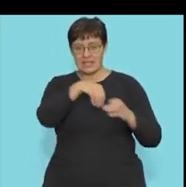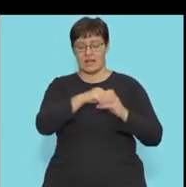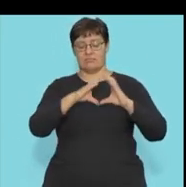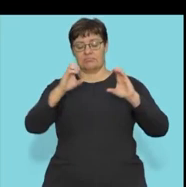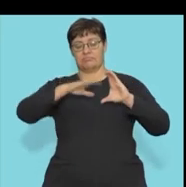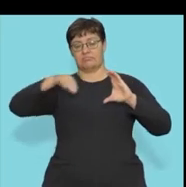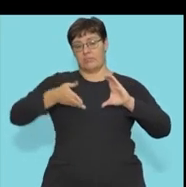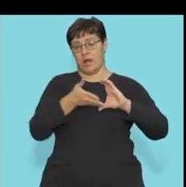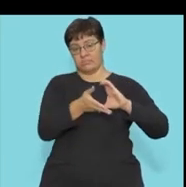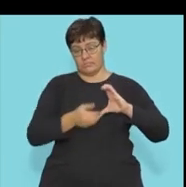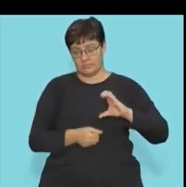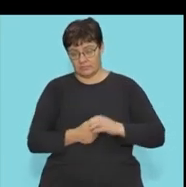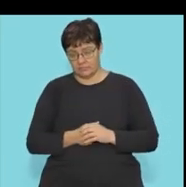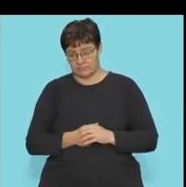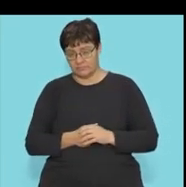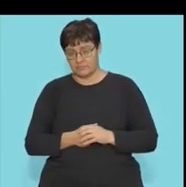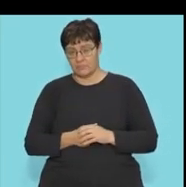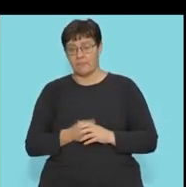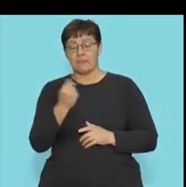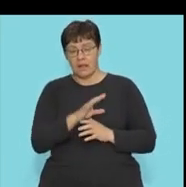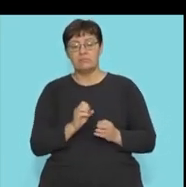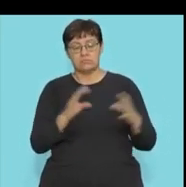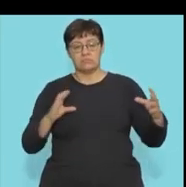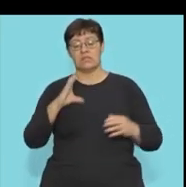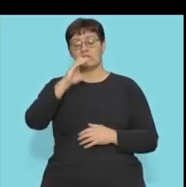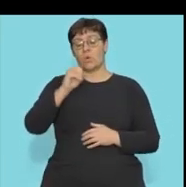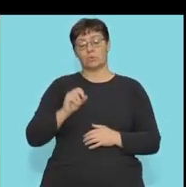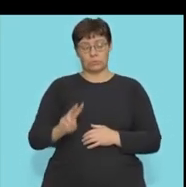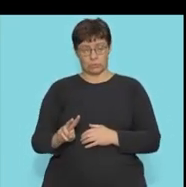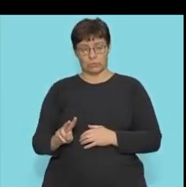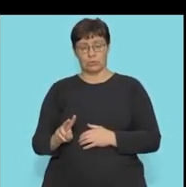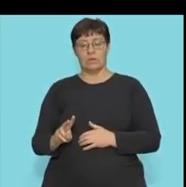mitochondria. This process also releases carbon